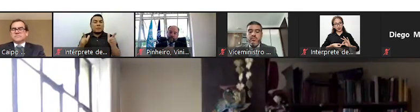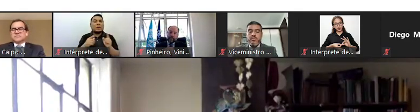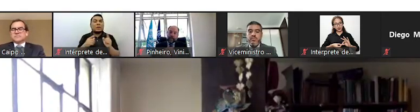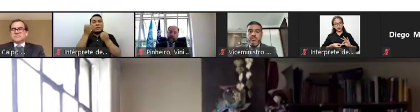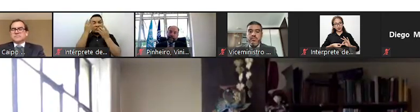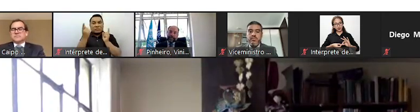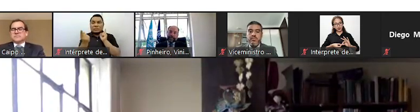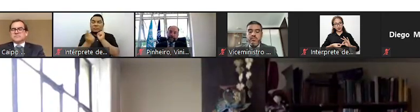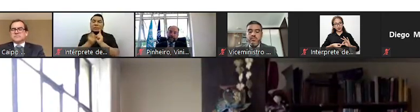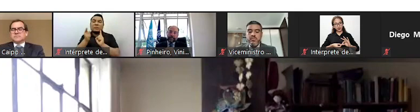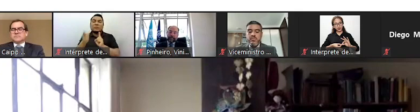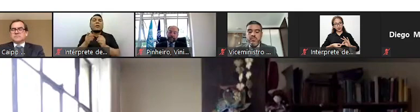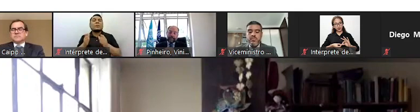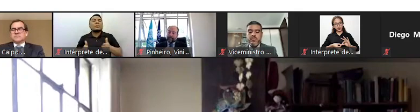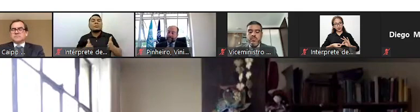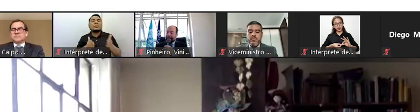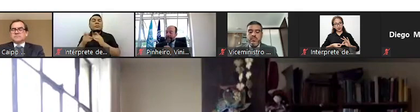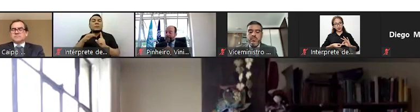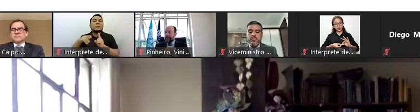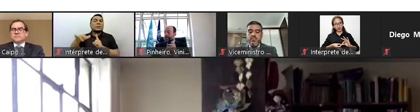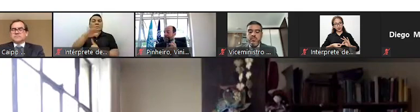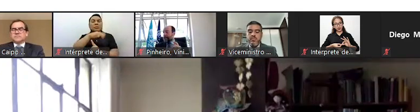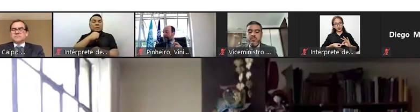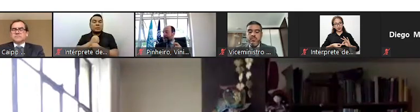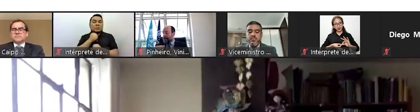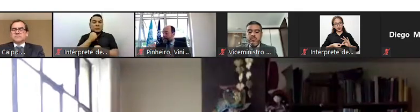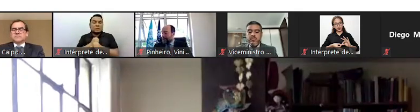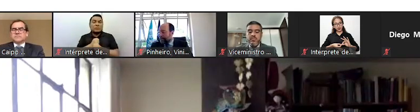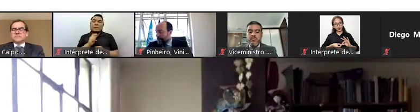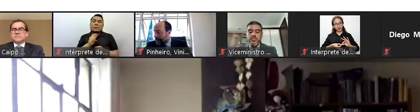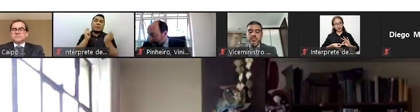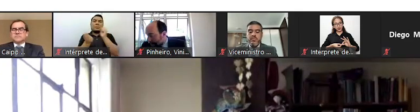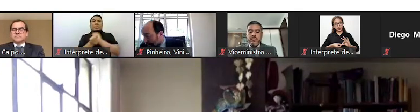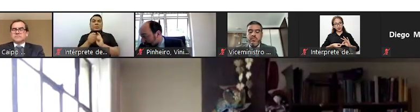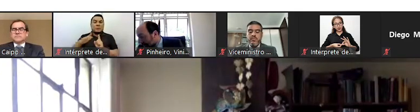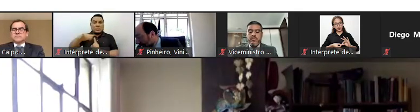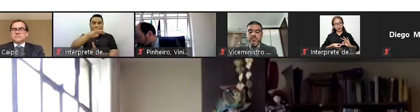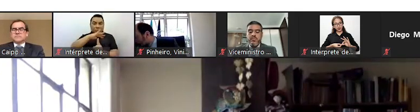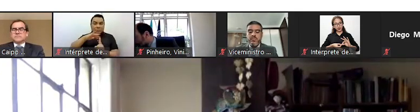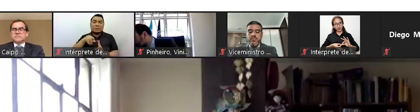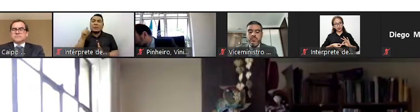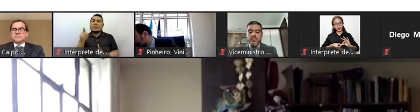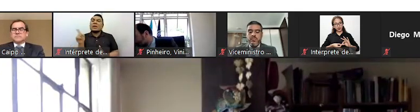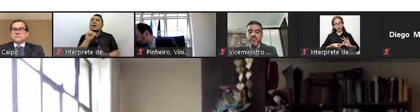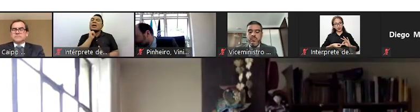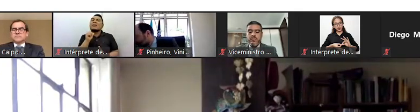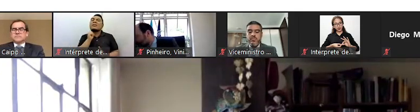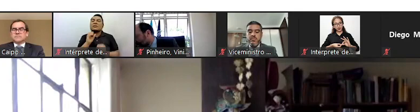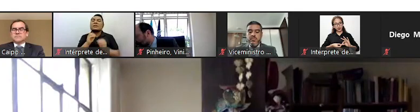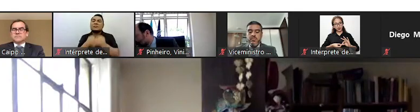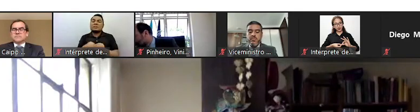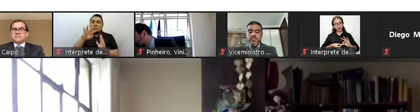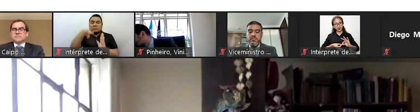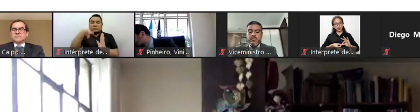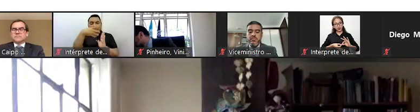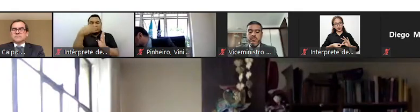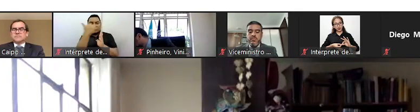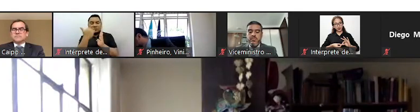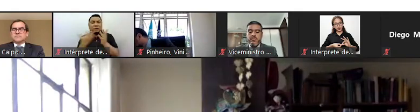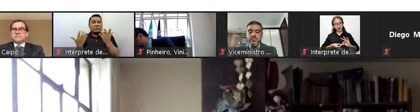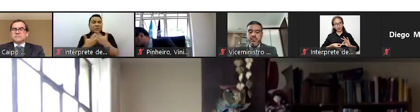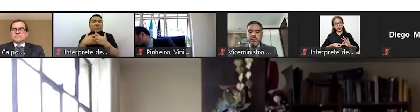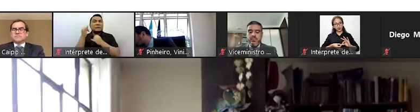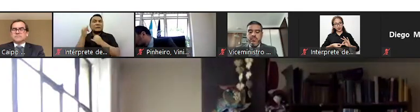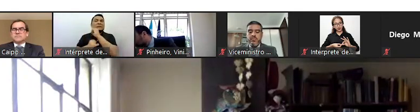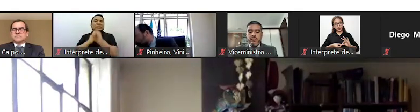consults and the mechanisms of environmental management like the environmental impact studies are still